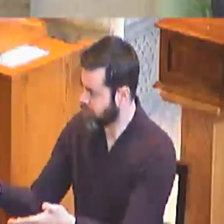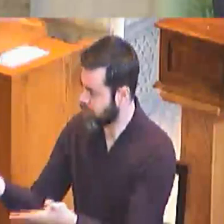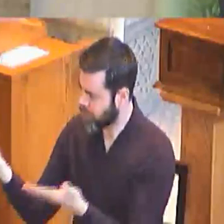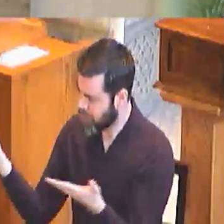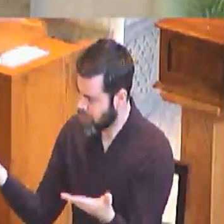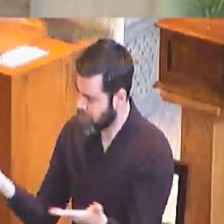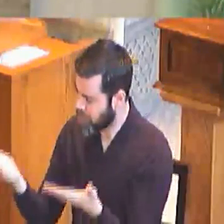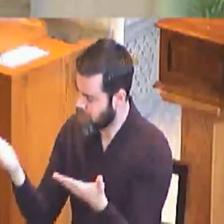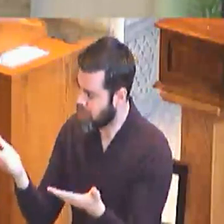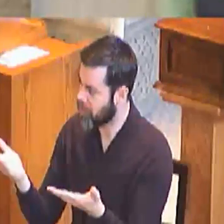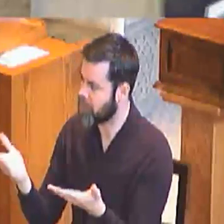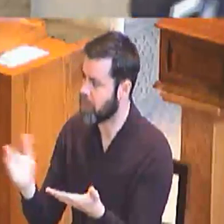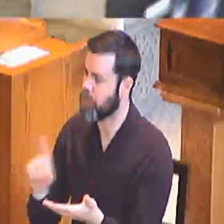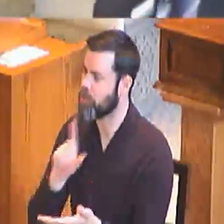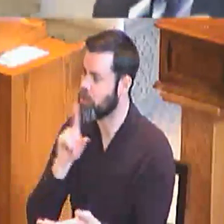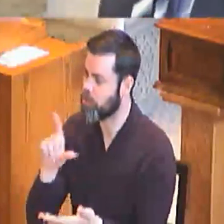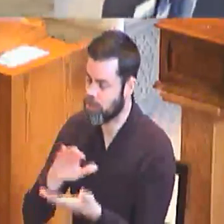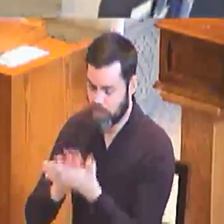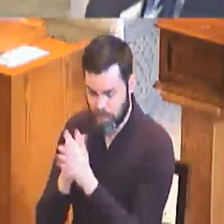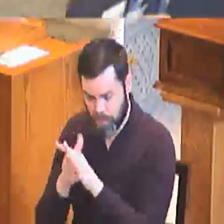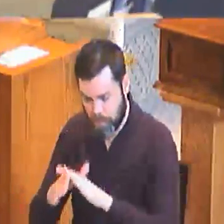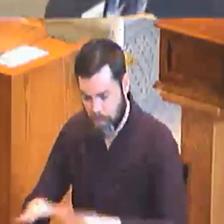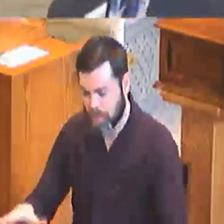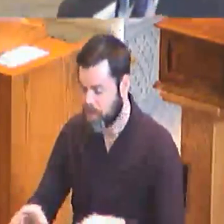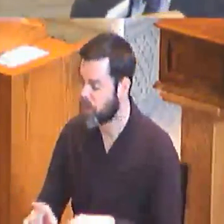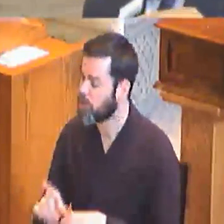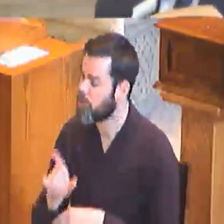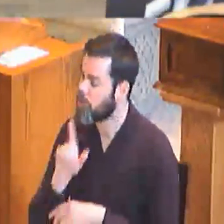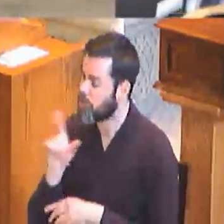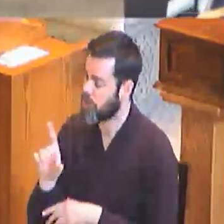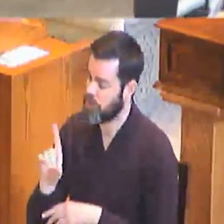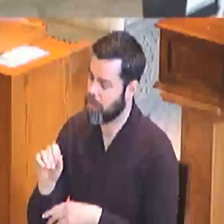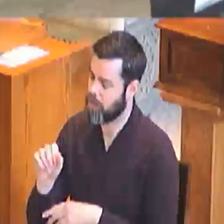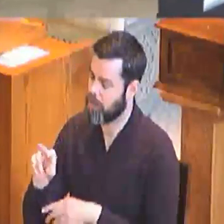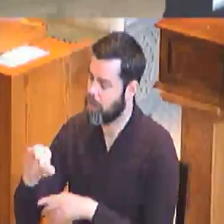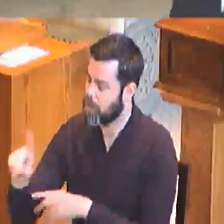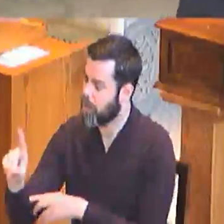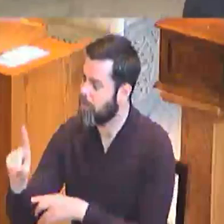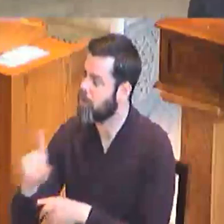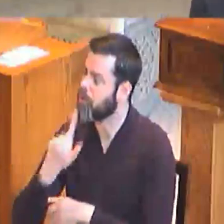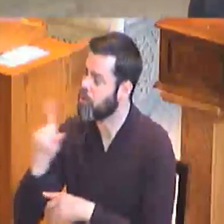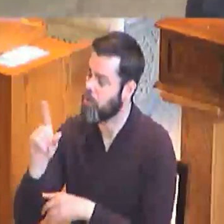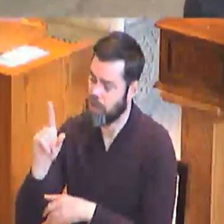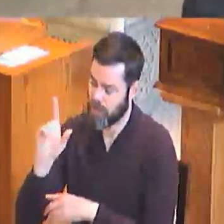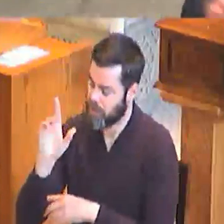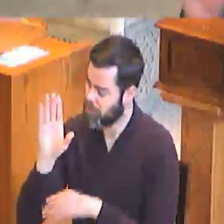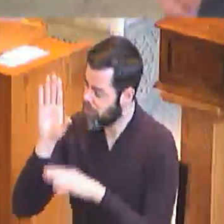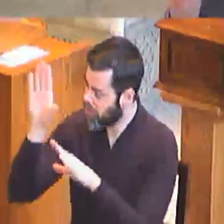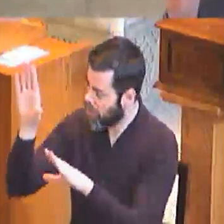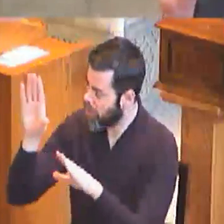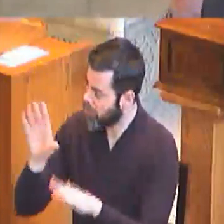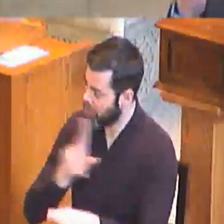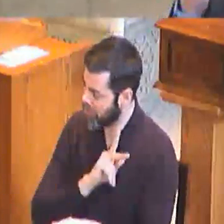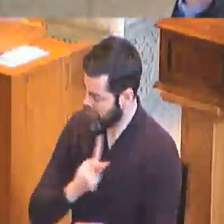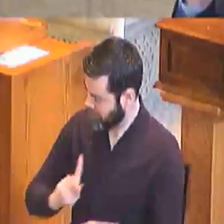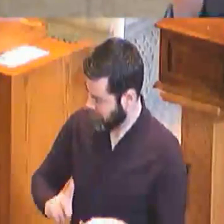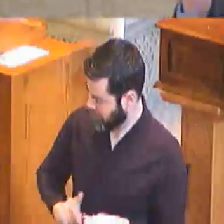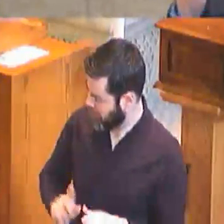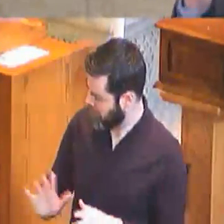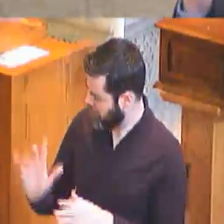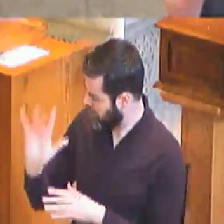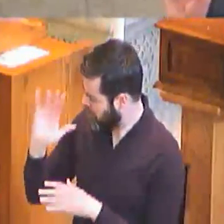was one of the most fabulous rulers in Israel. And they were still remembering that. Blessed is the coming